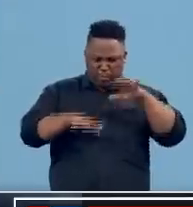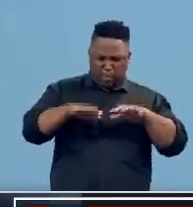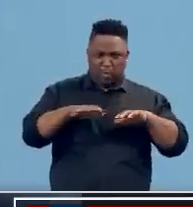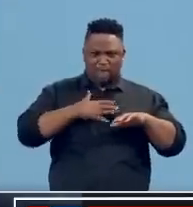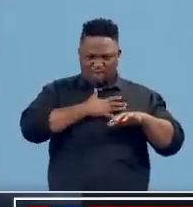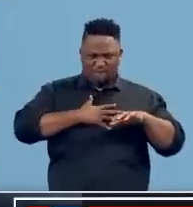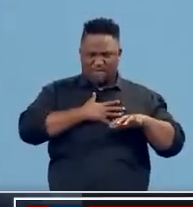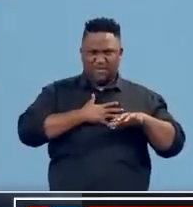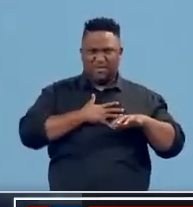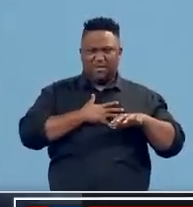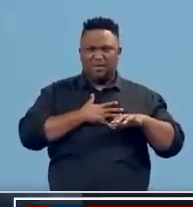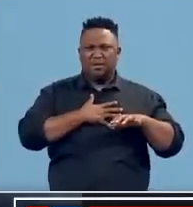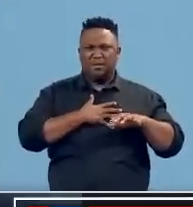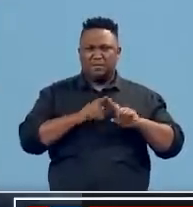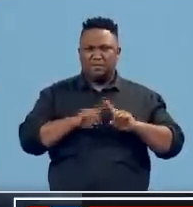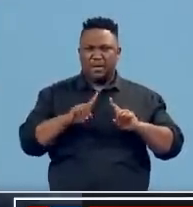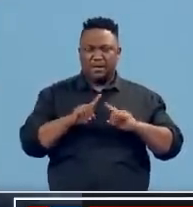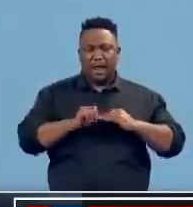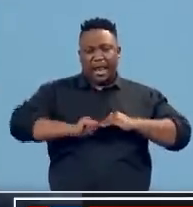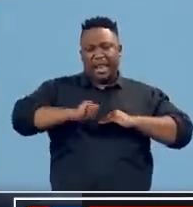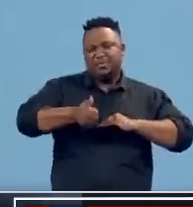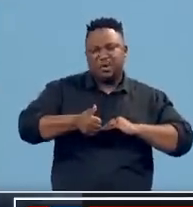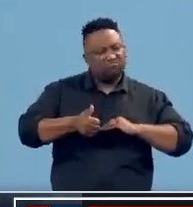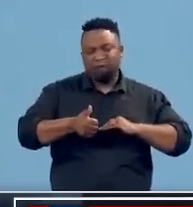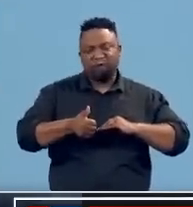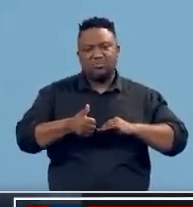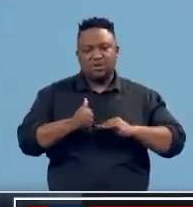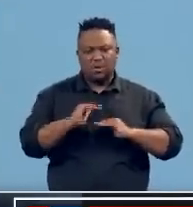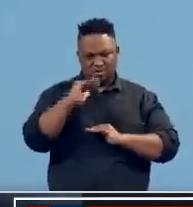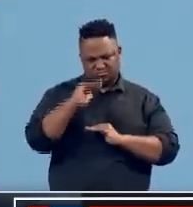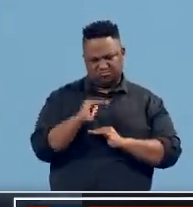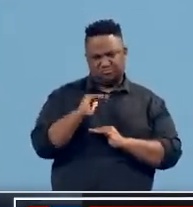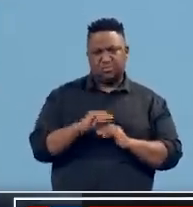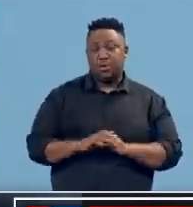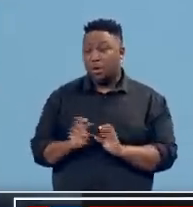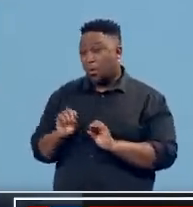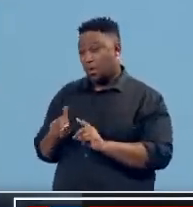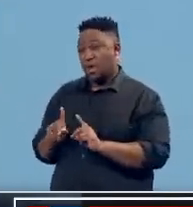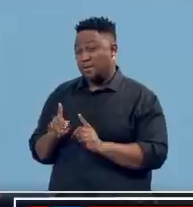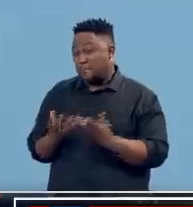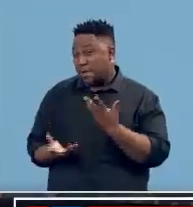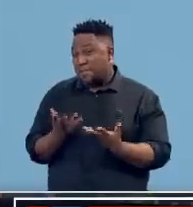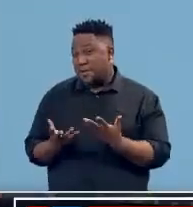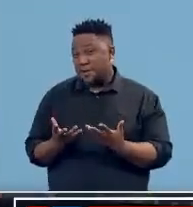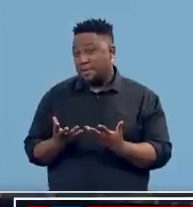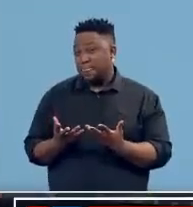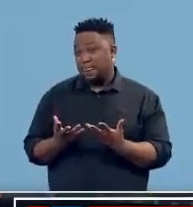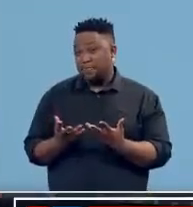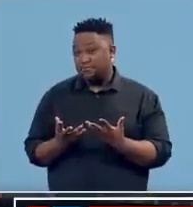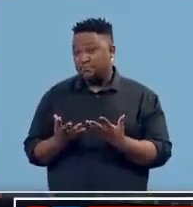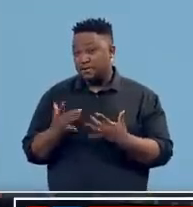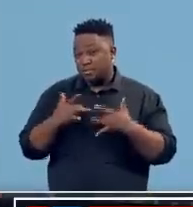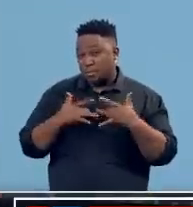it would cause significant less shaking and less alarm. Should we be worried, though, Prof,